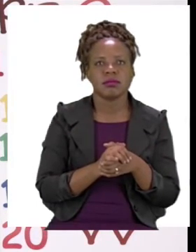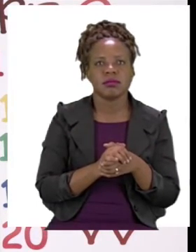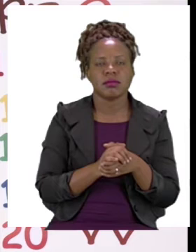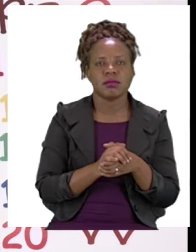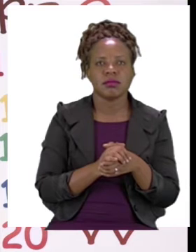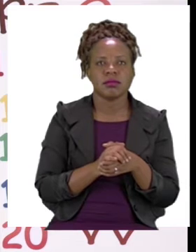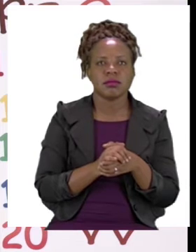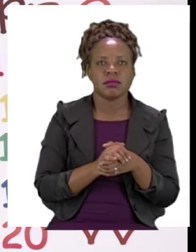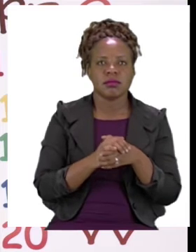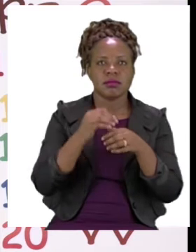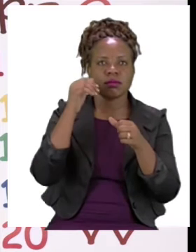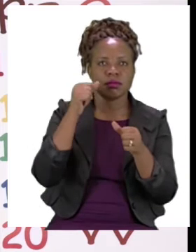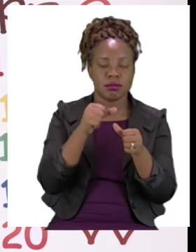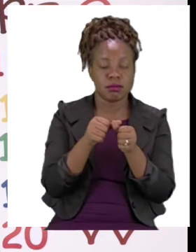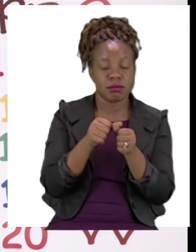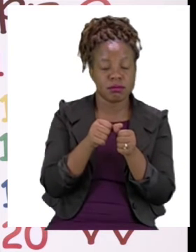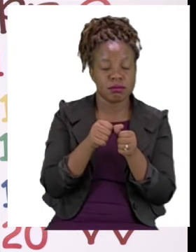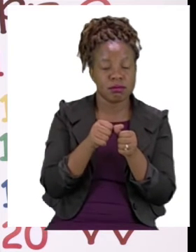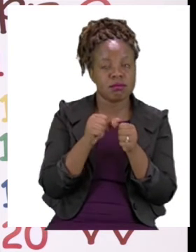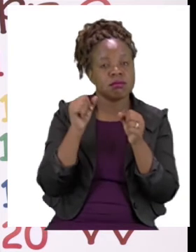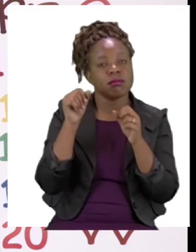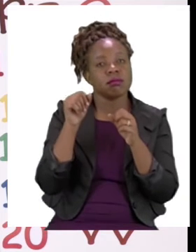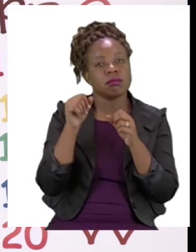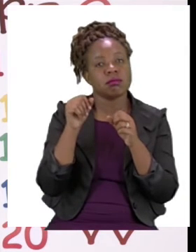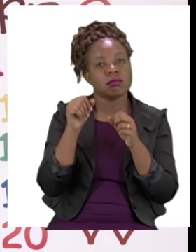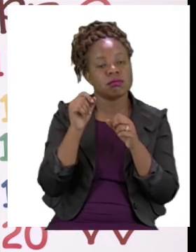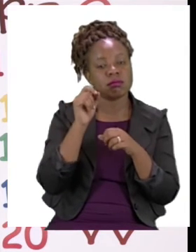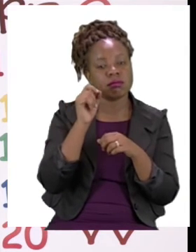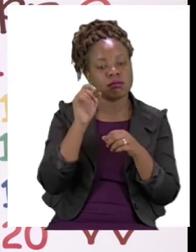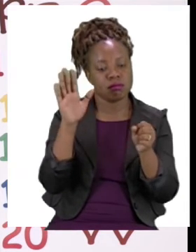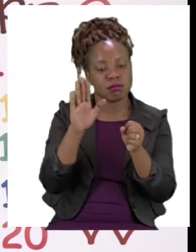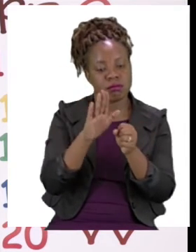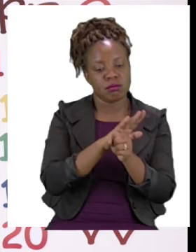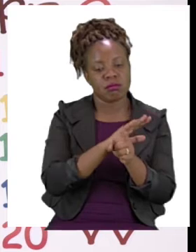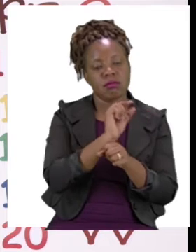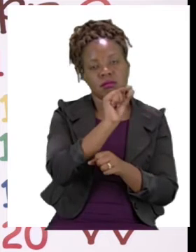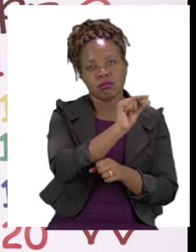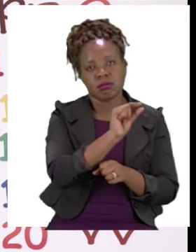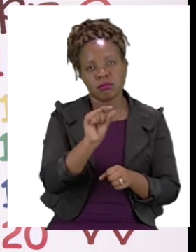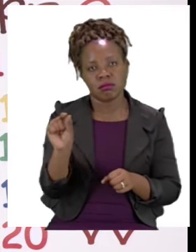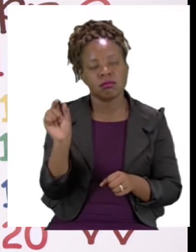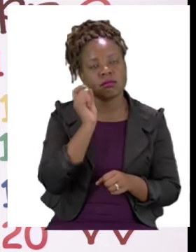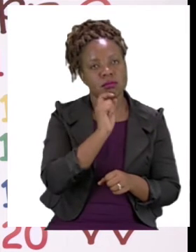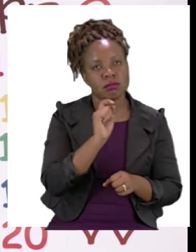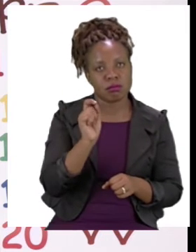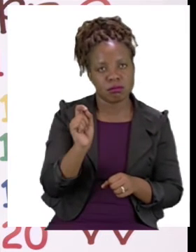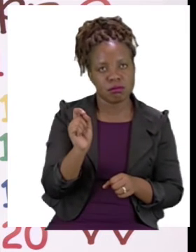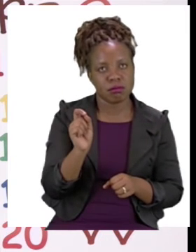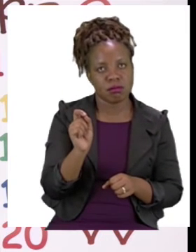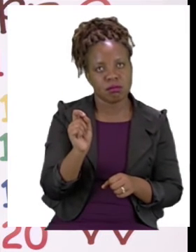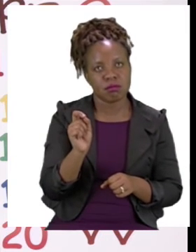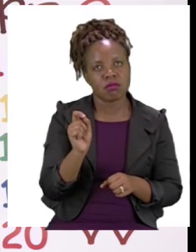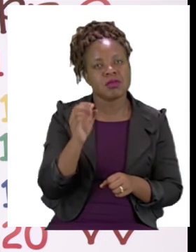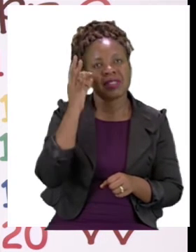always check whether or not you're using an S or an ES if it is for this flower, the one that